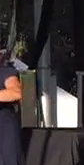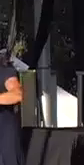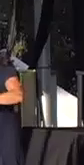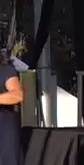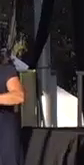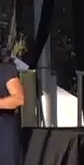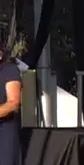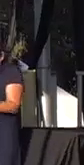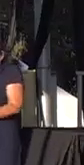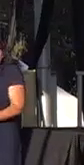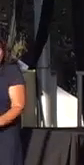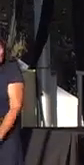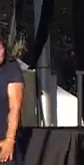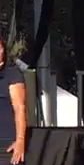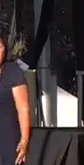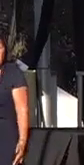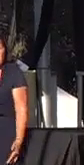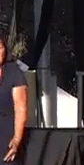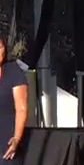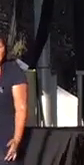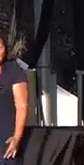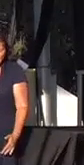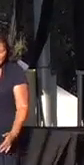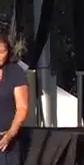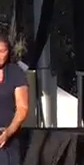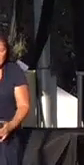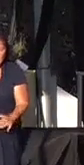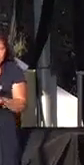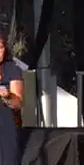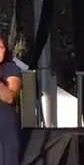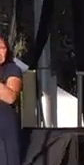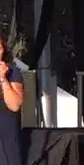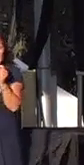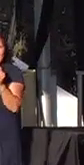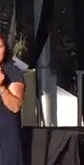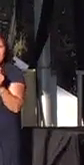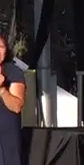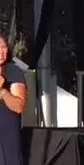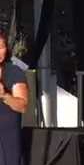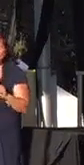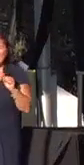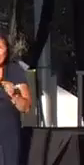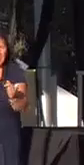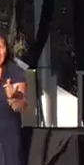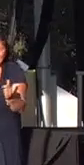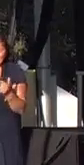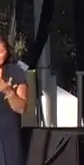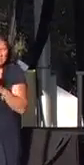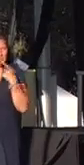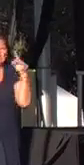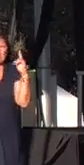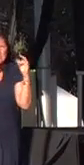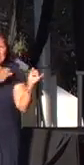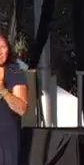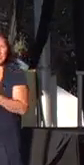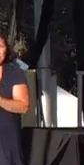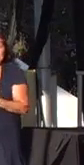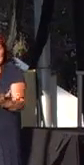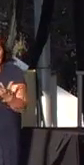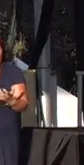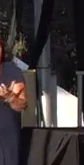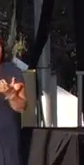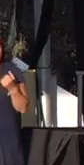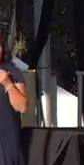with that. And we got to frame the narrative together. We can't do it apart. So we want solid gun